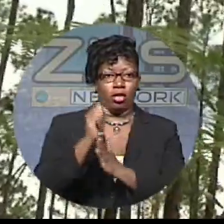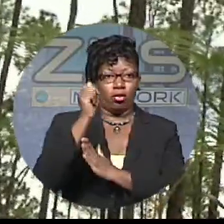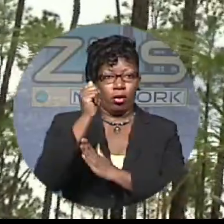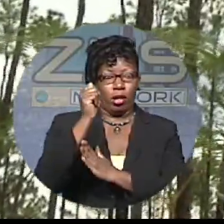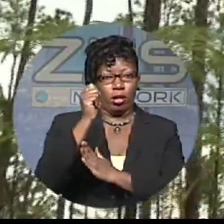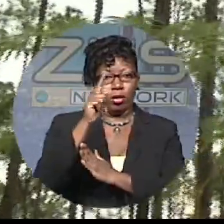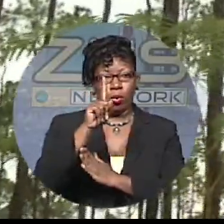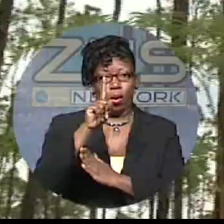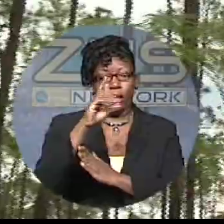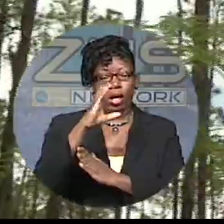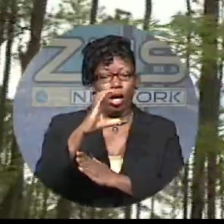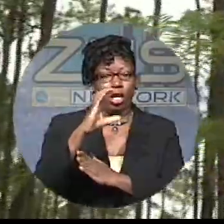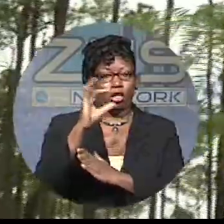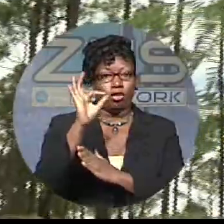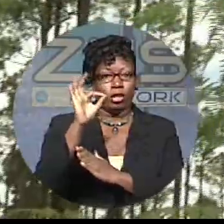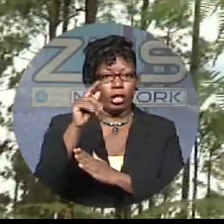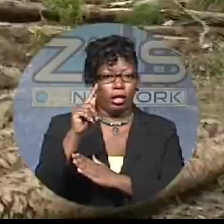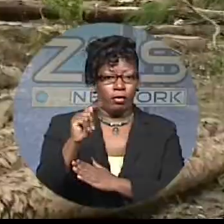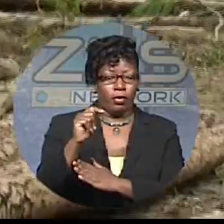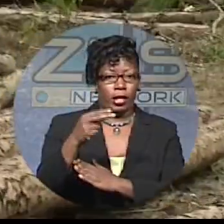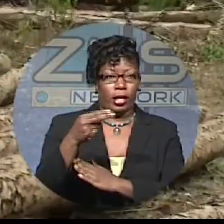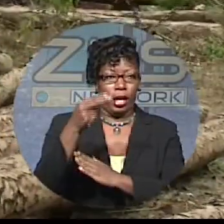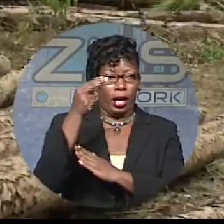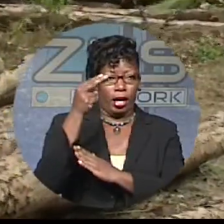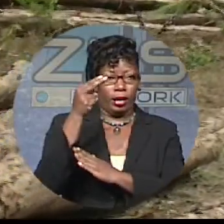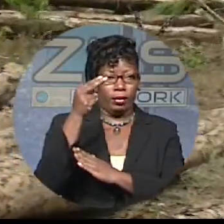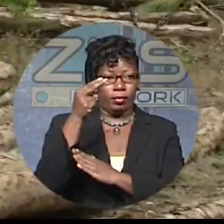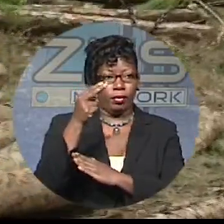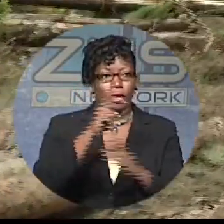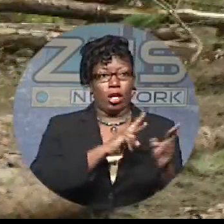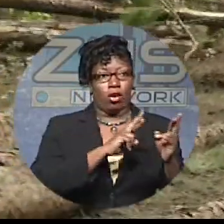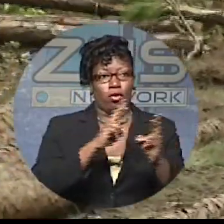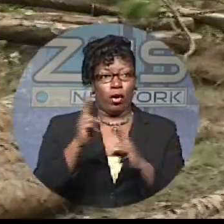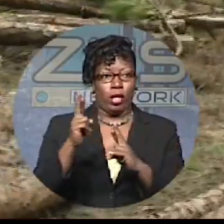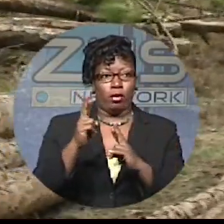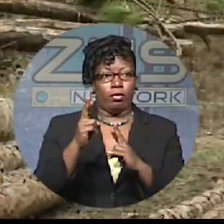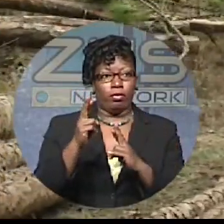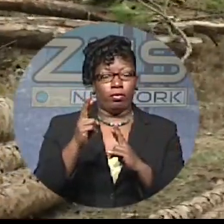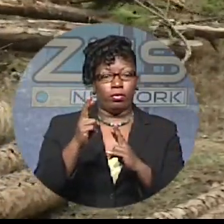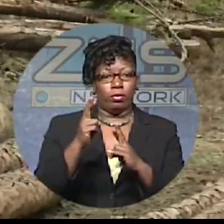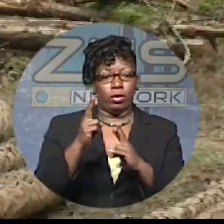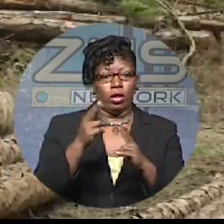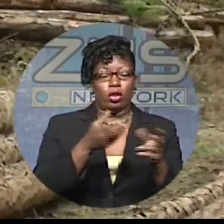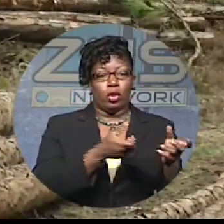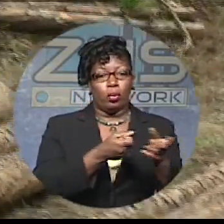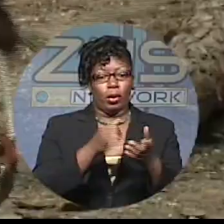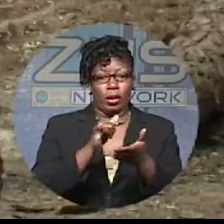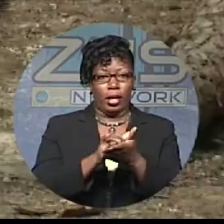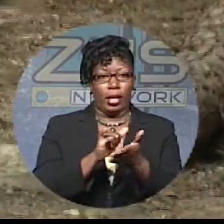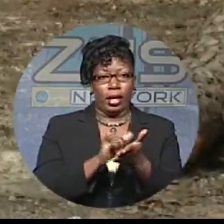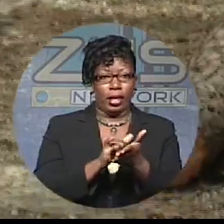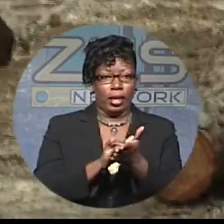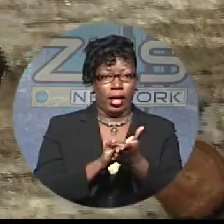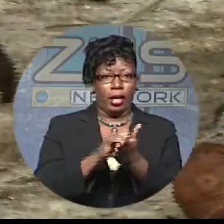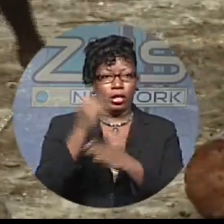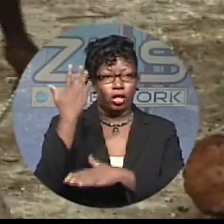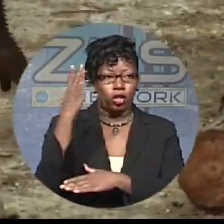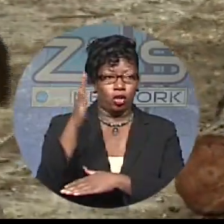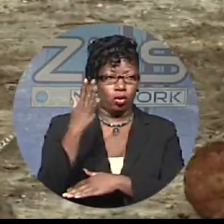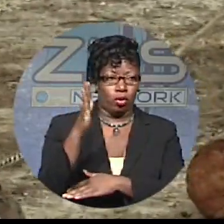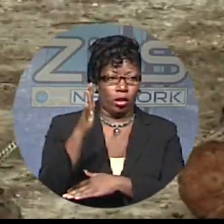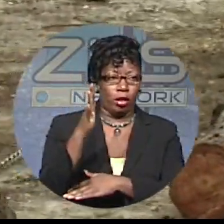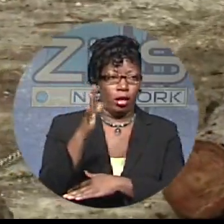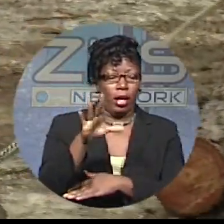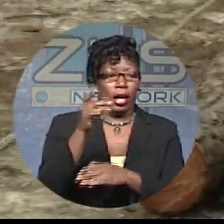feet high is now ready for harvest. Now get ready for some pulling with a tractor, lots of tugging,